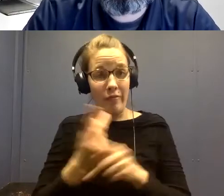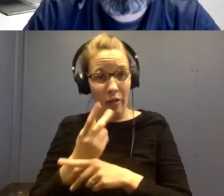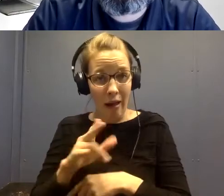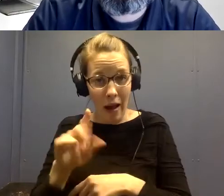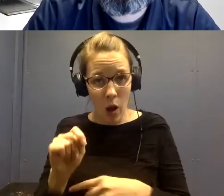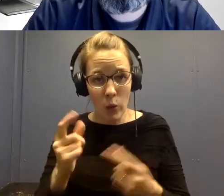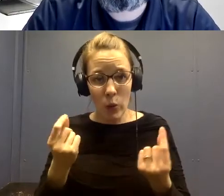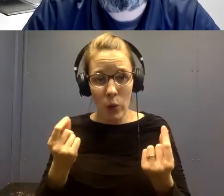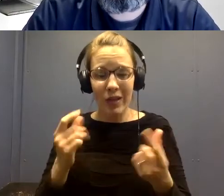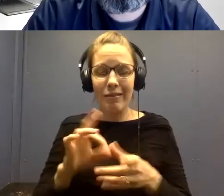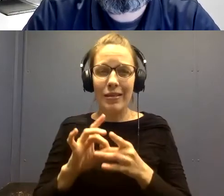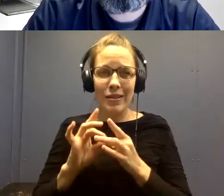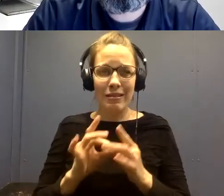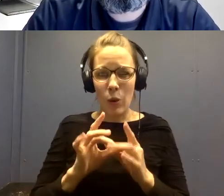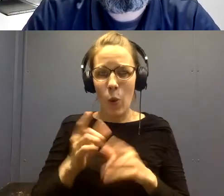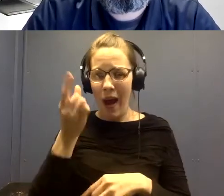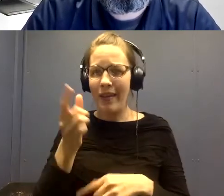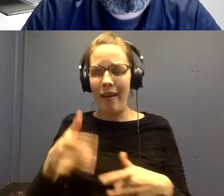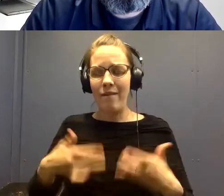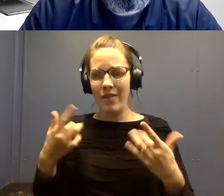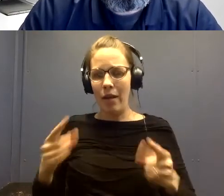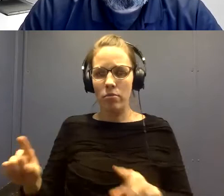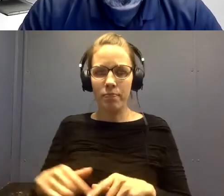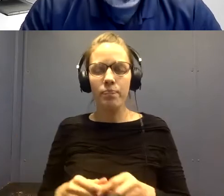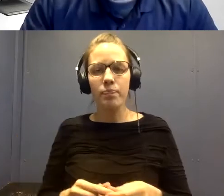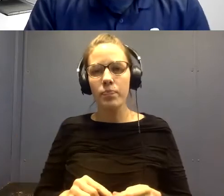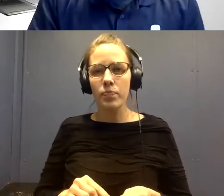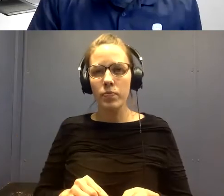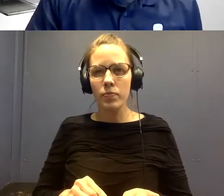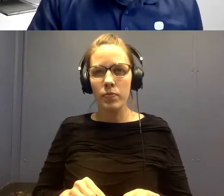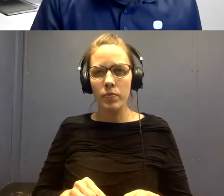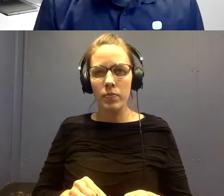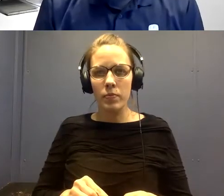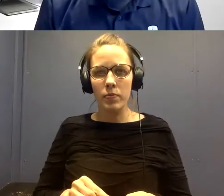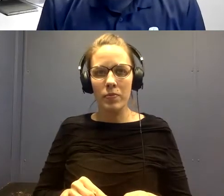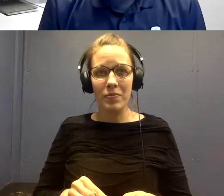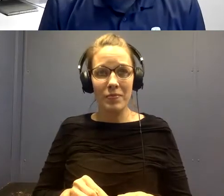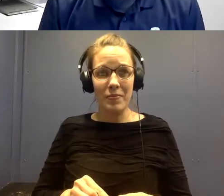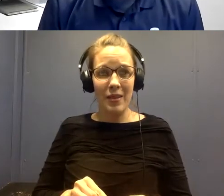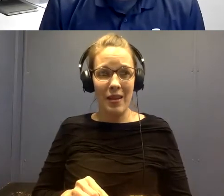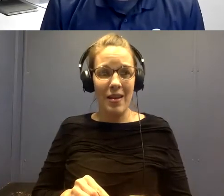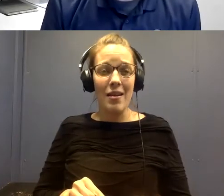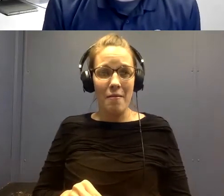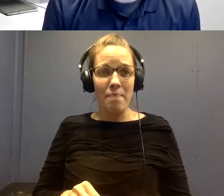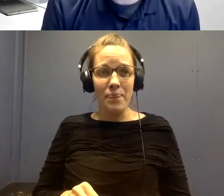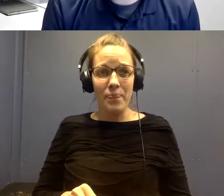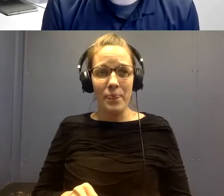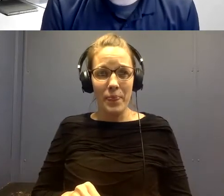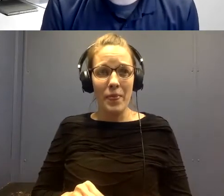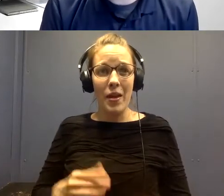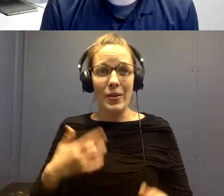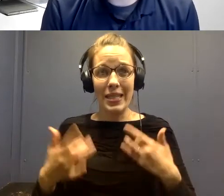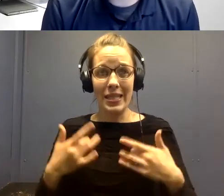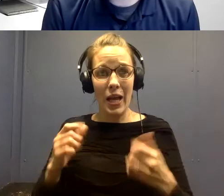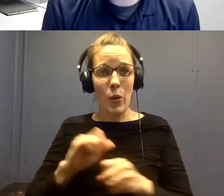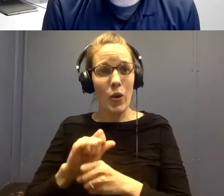be coordinating a single event. And so it was exciting, and it was exciting to work through that. So on March 12th,